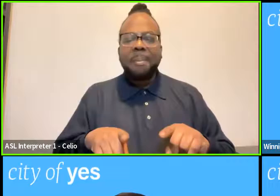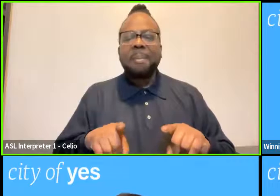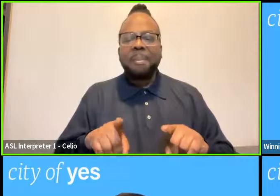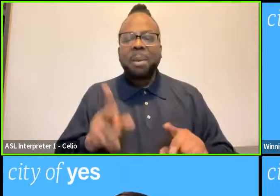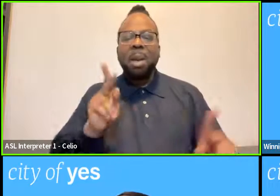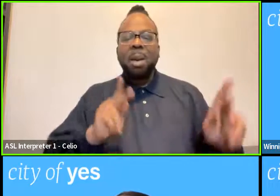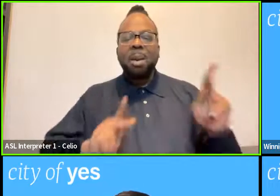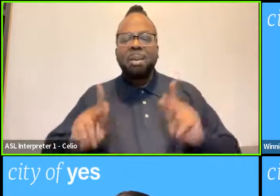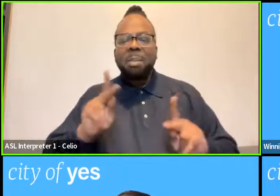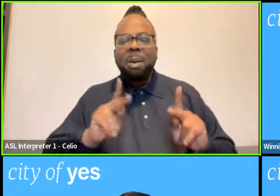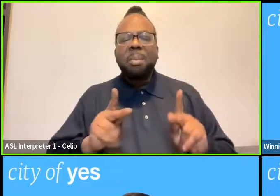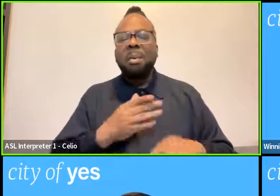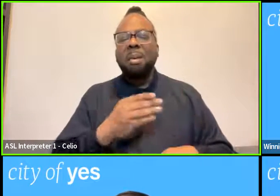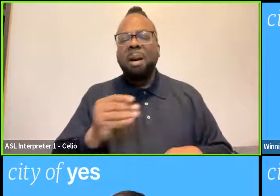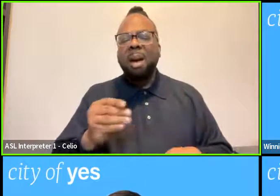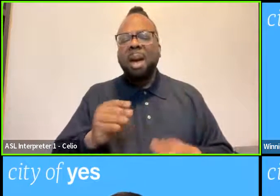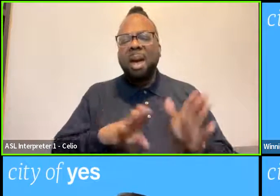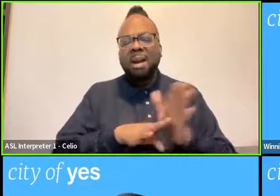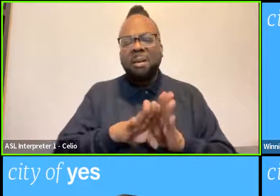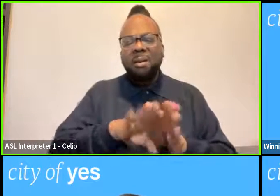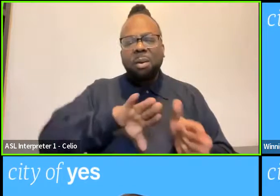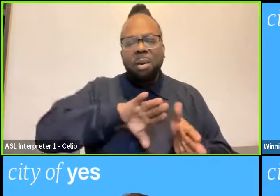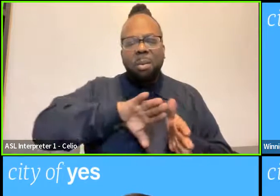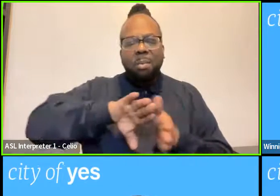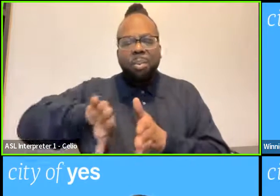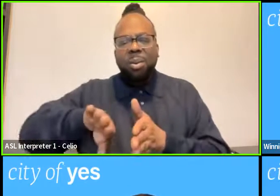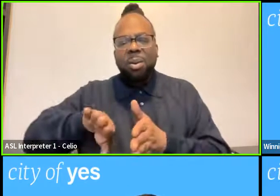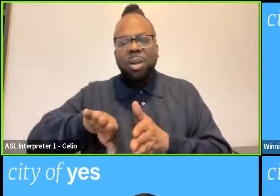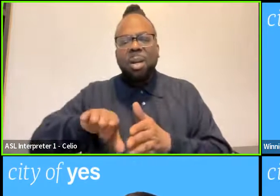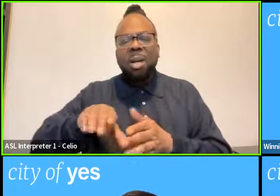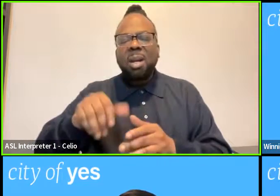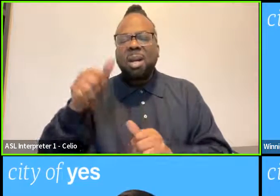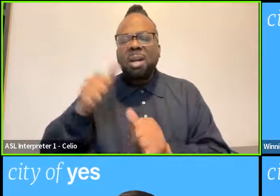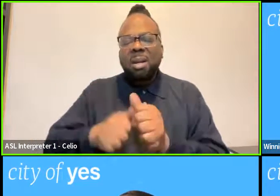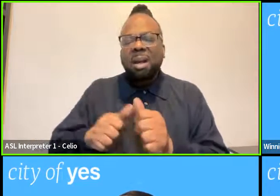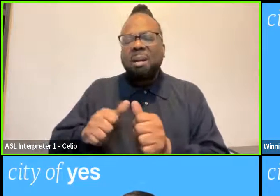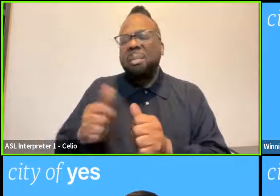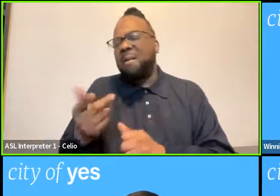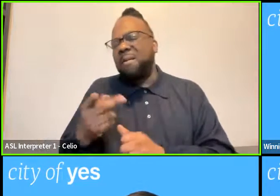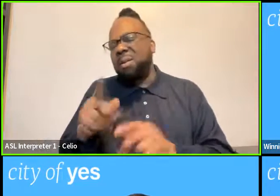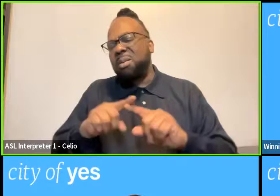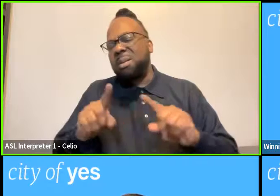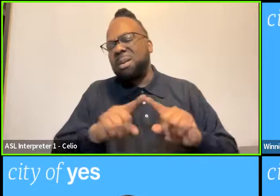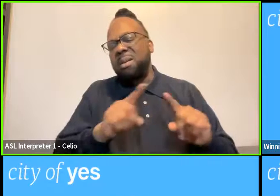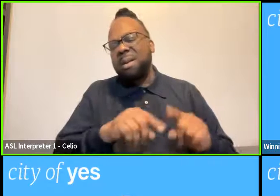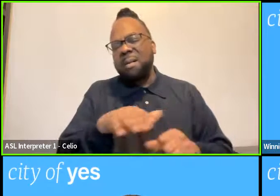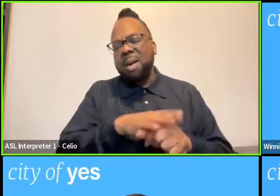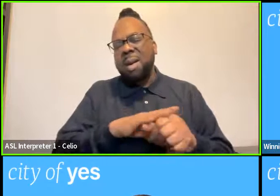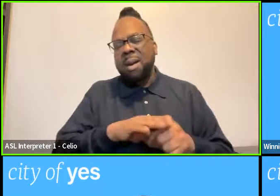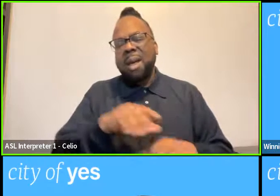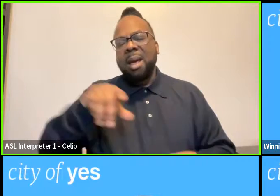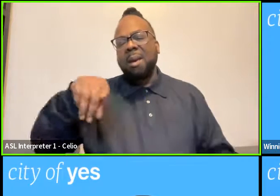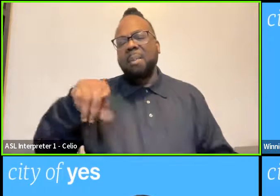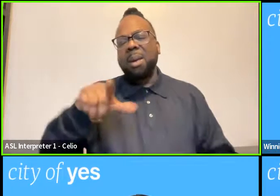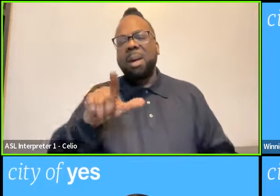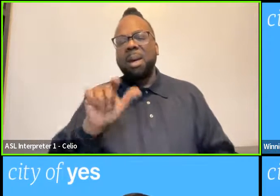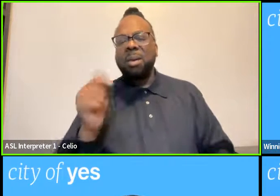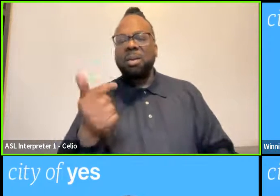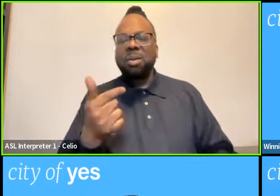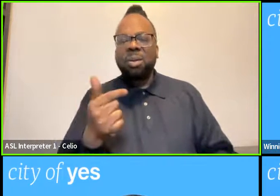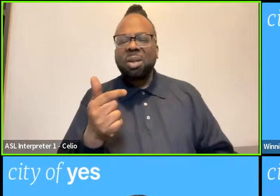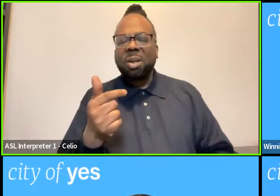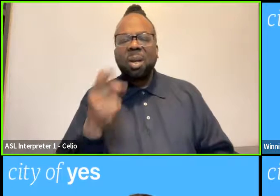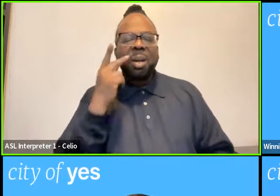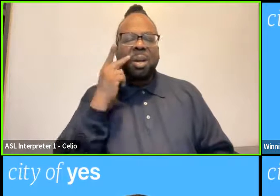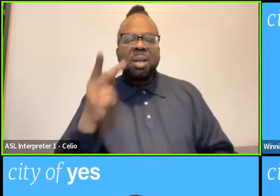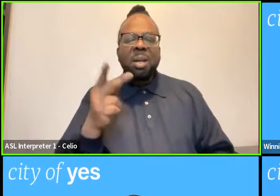and so development gets pushed into a few different areas, you know, like PLG. You know, you see it in